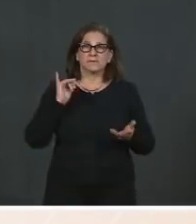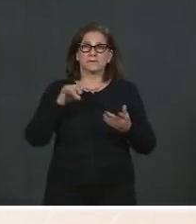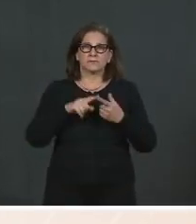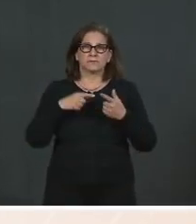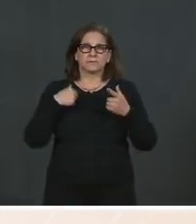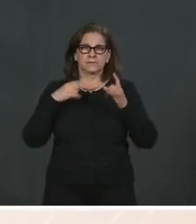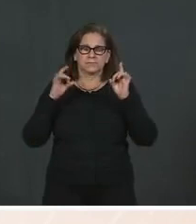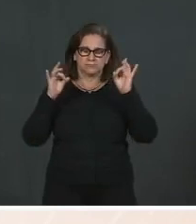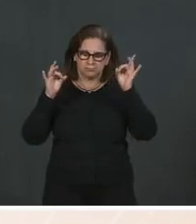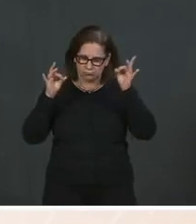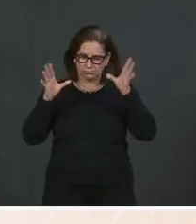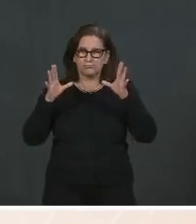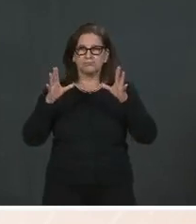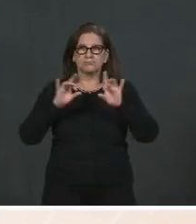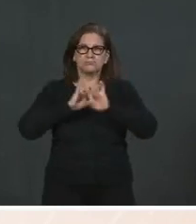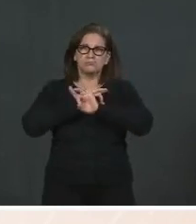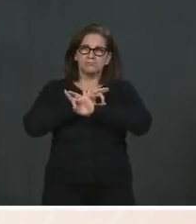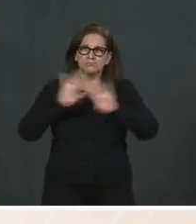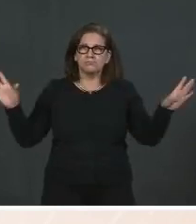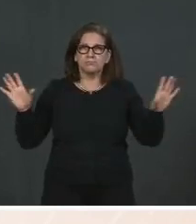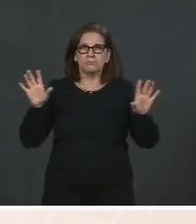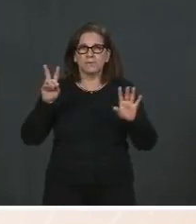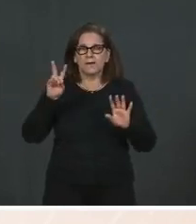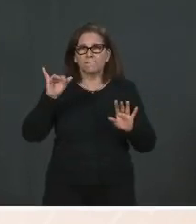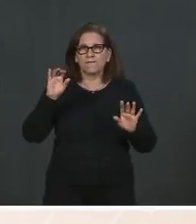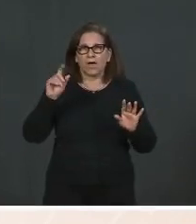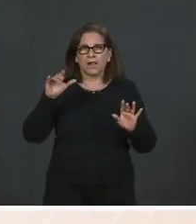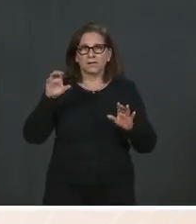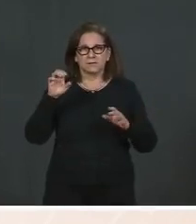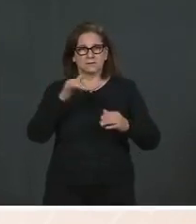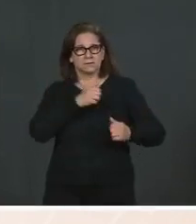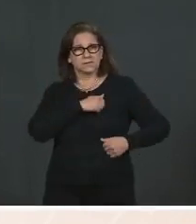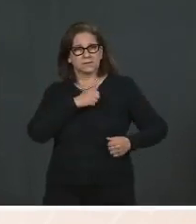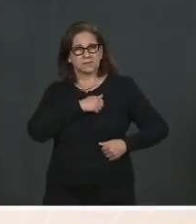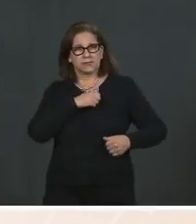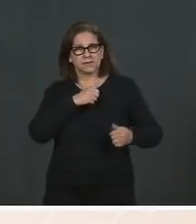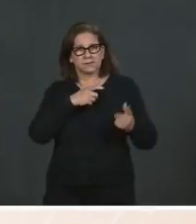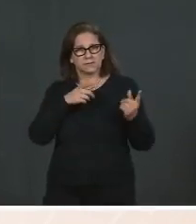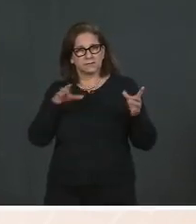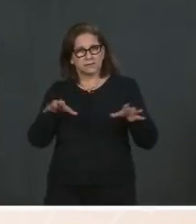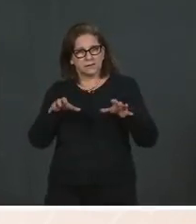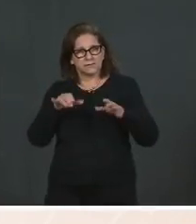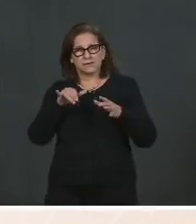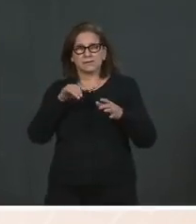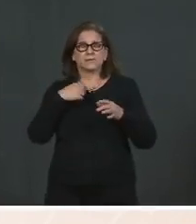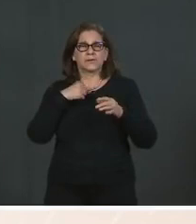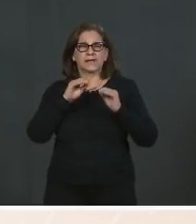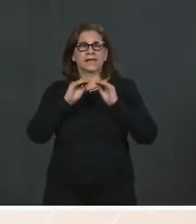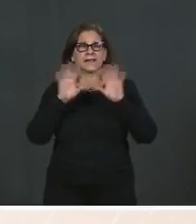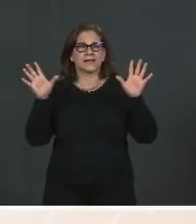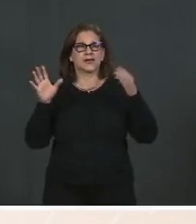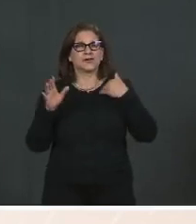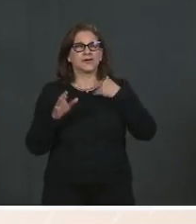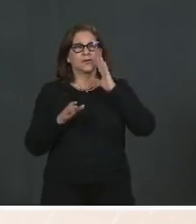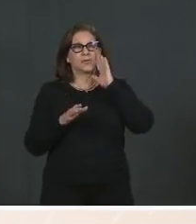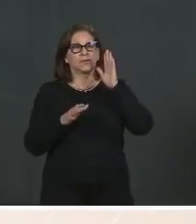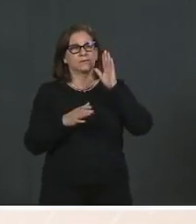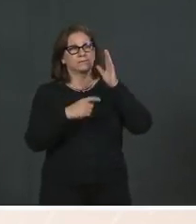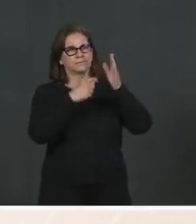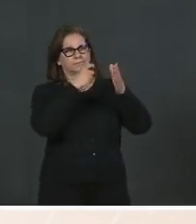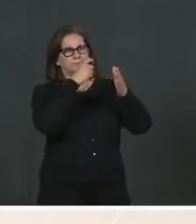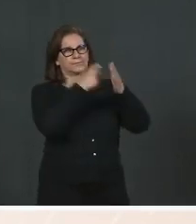by the military regime. We continue to make clear that we will impose costs on the military regime for the deadly violence against